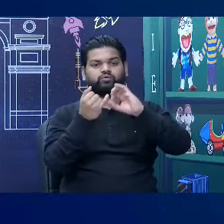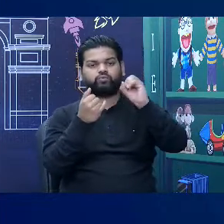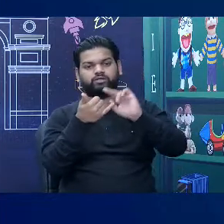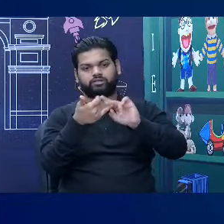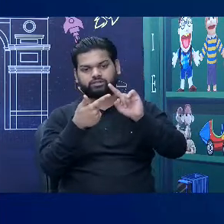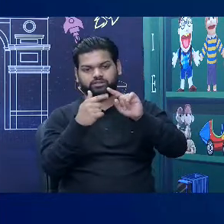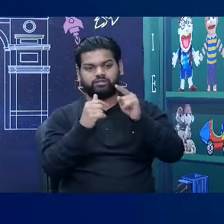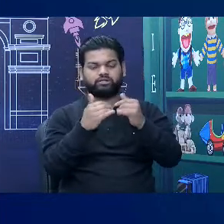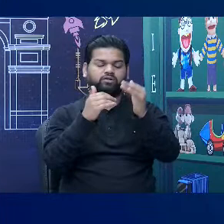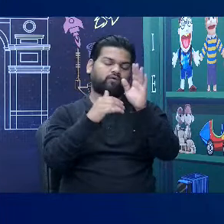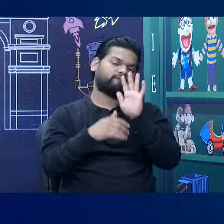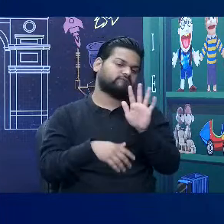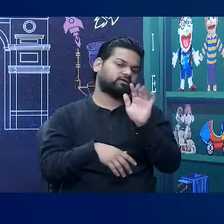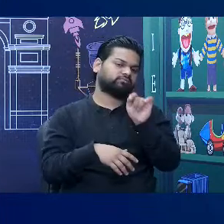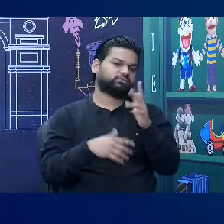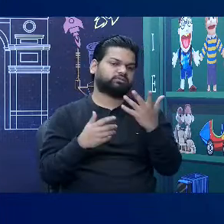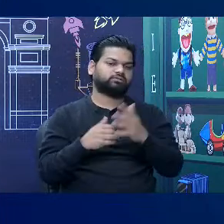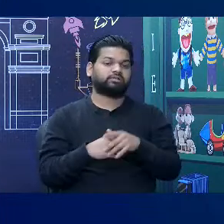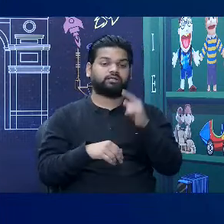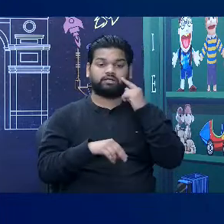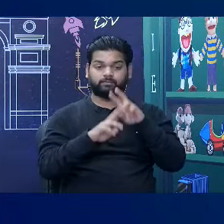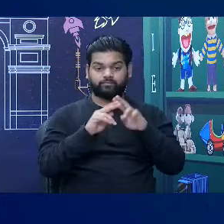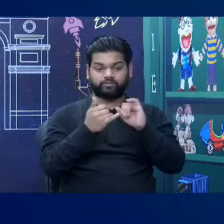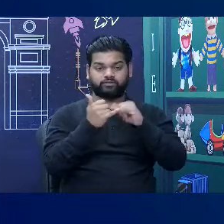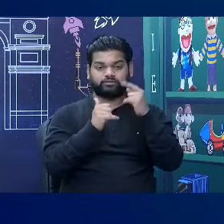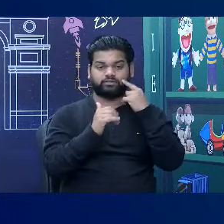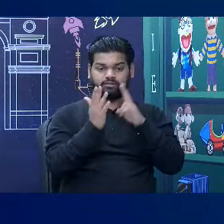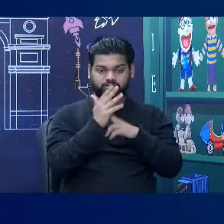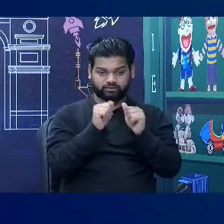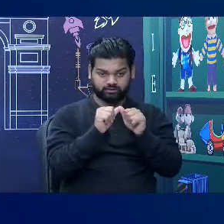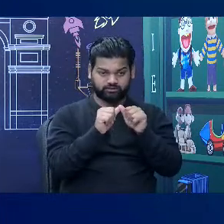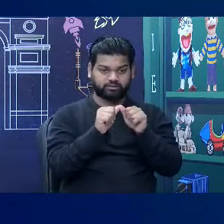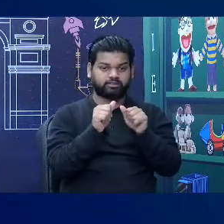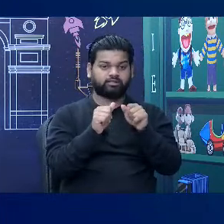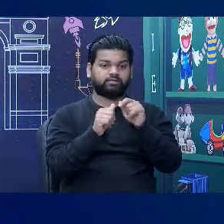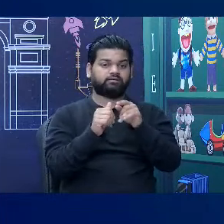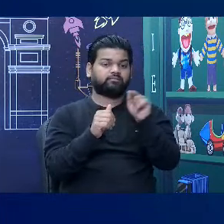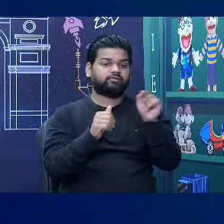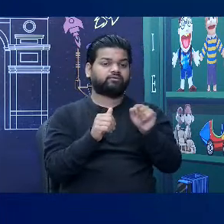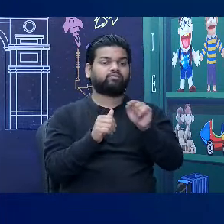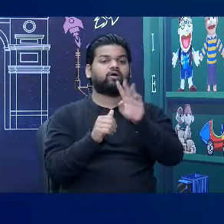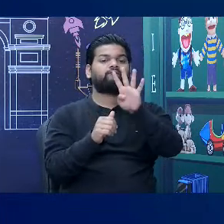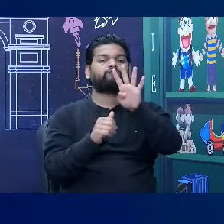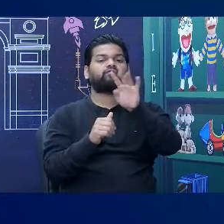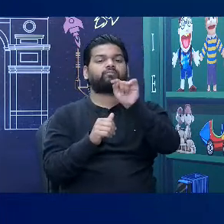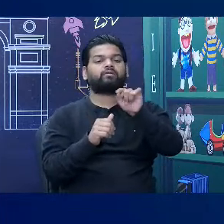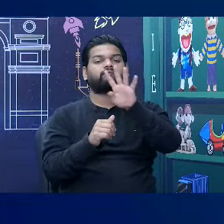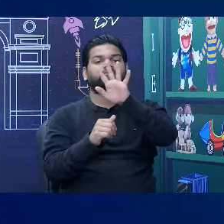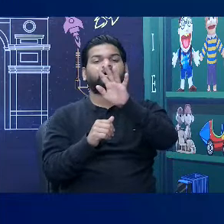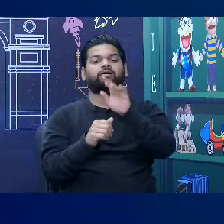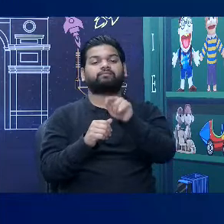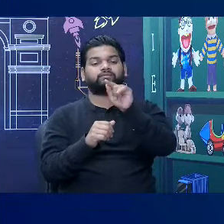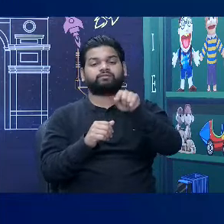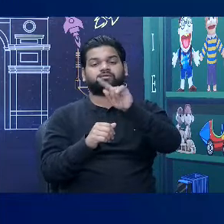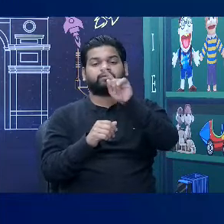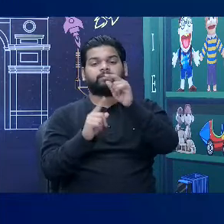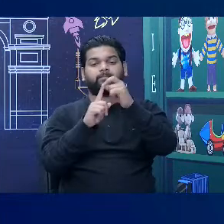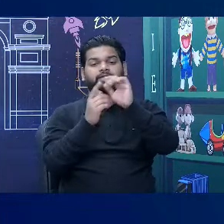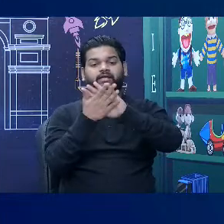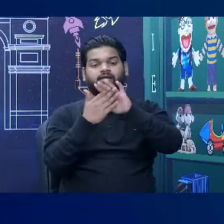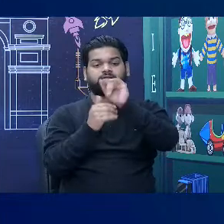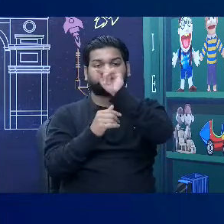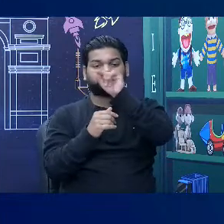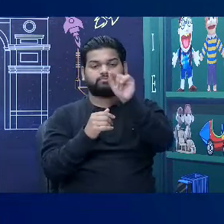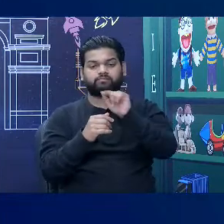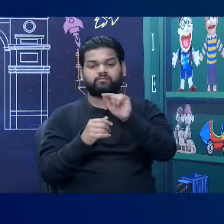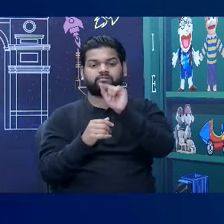one, last one to remember, if sin A is equal to 4 upon 5, P upon H is equal to 4 upon 5.